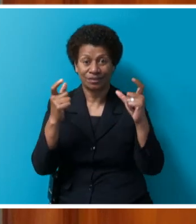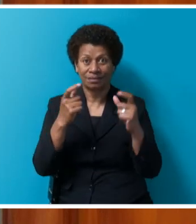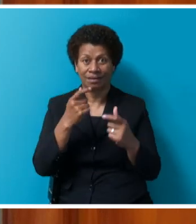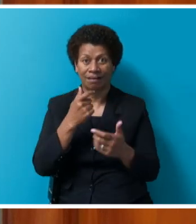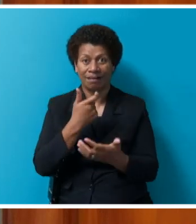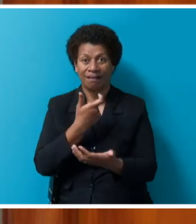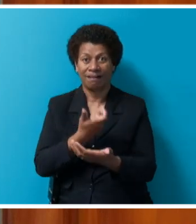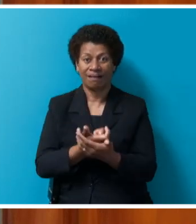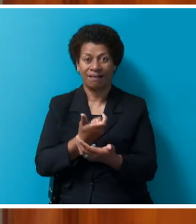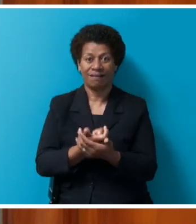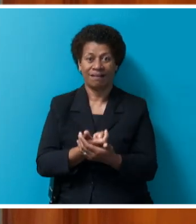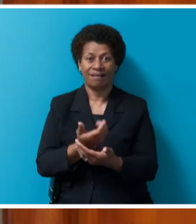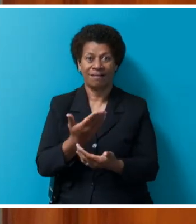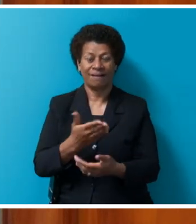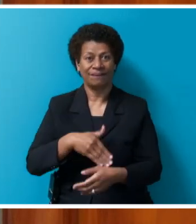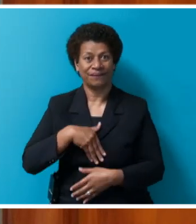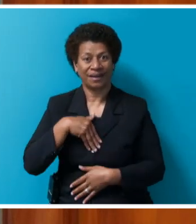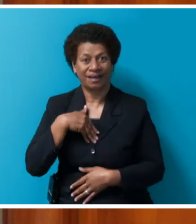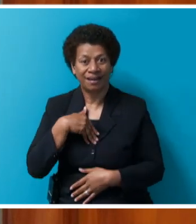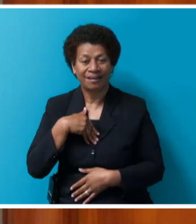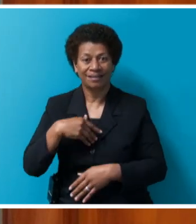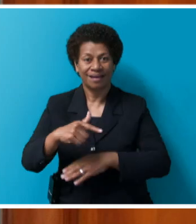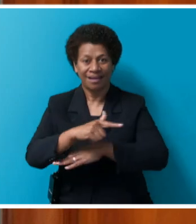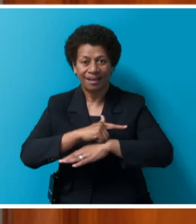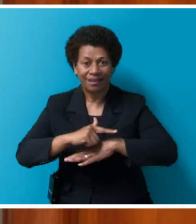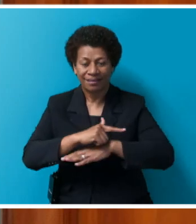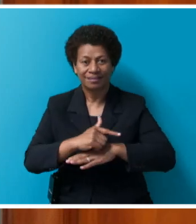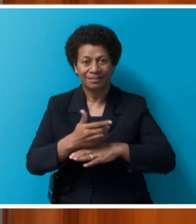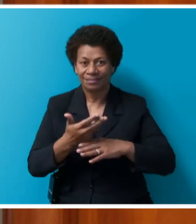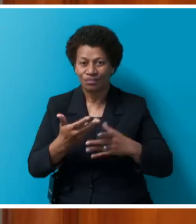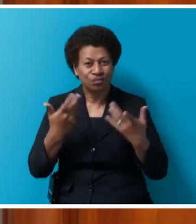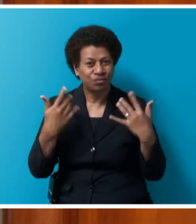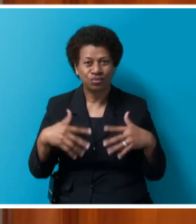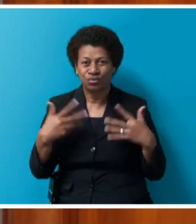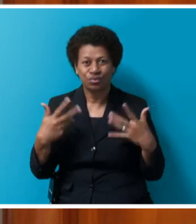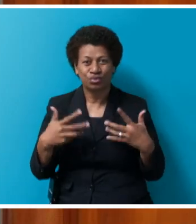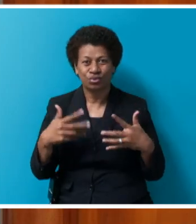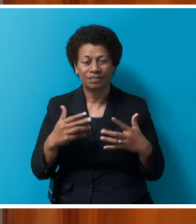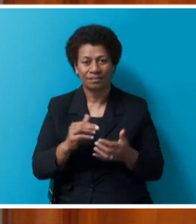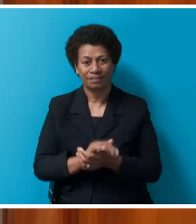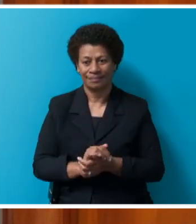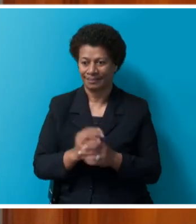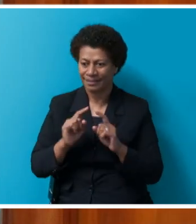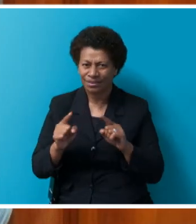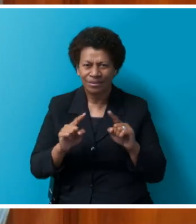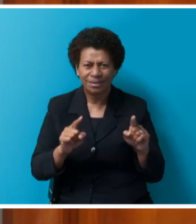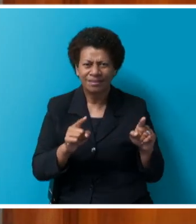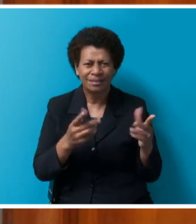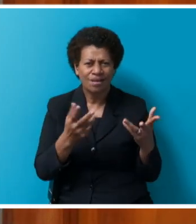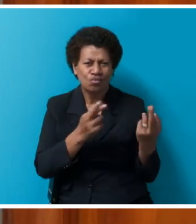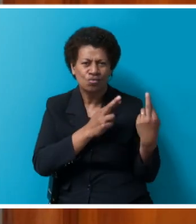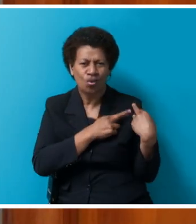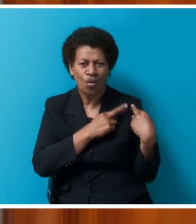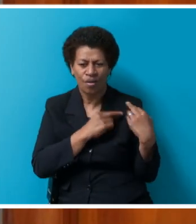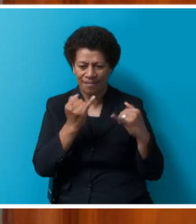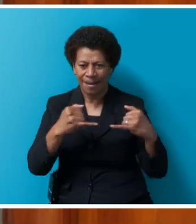the Vanua breathe. Seeing the distinct and vital roles played by the various islands of Laos brought a